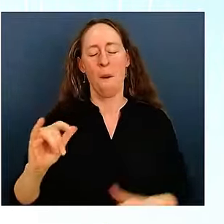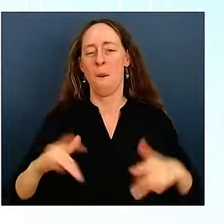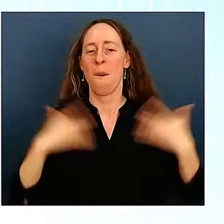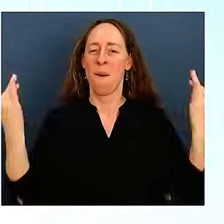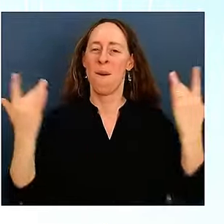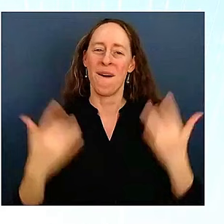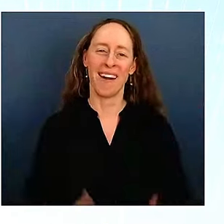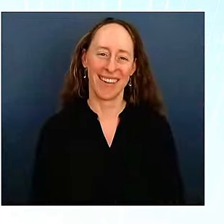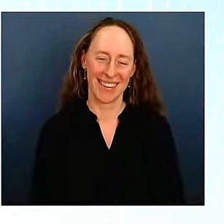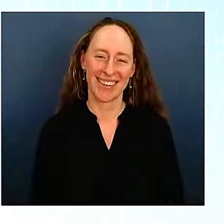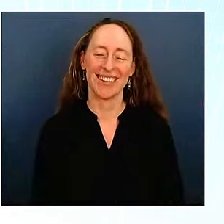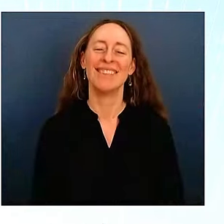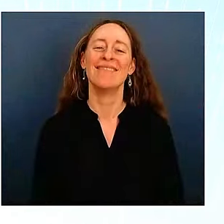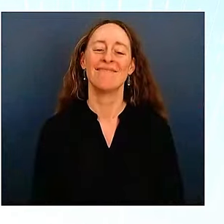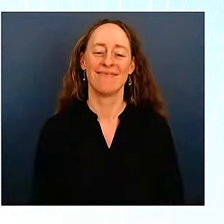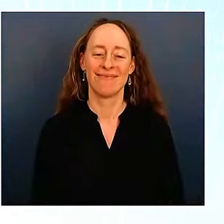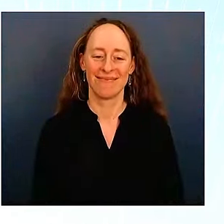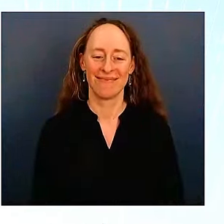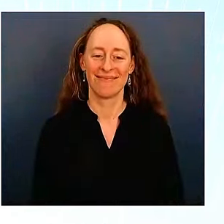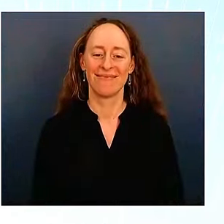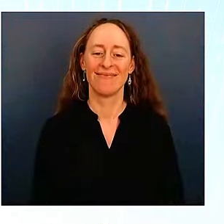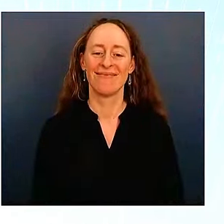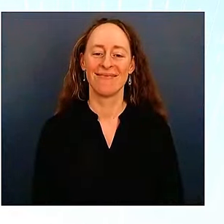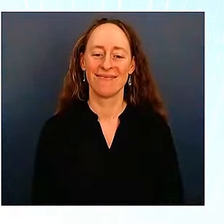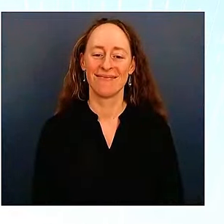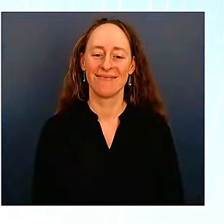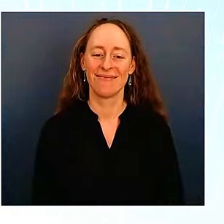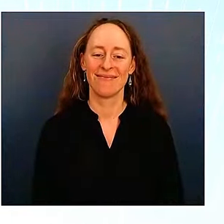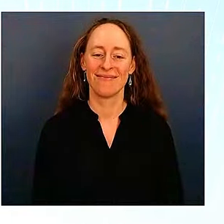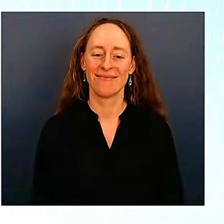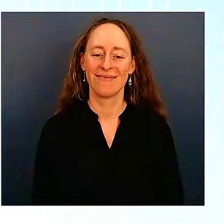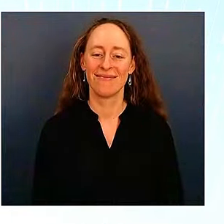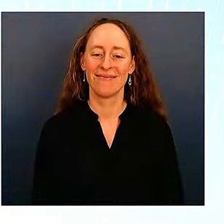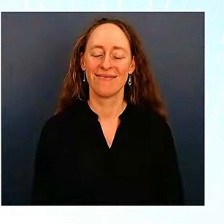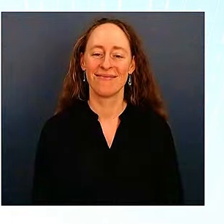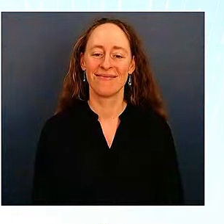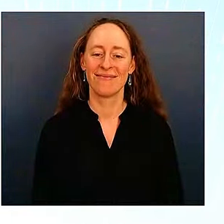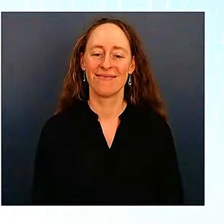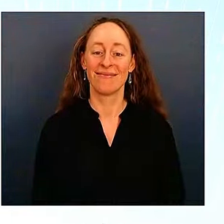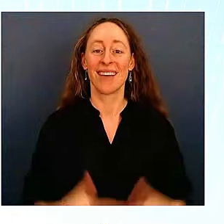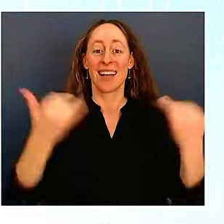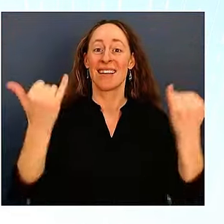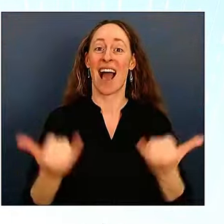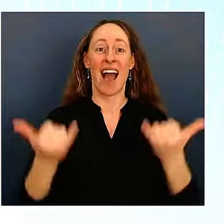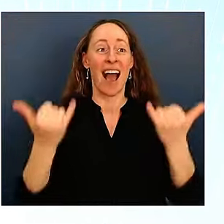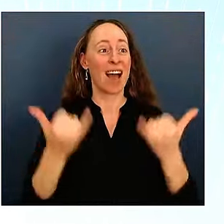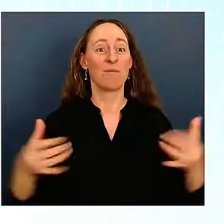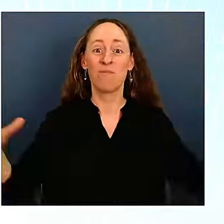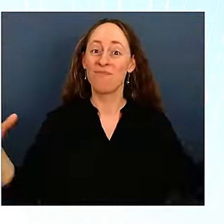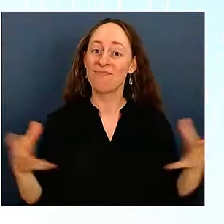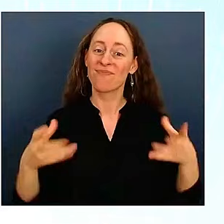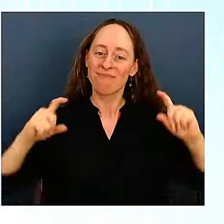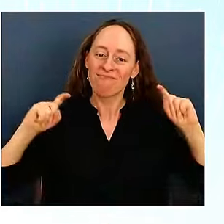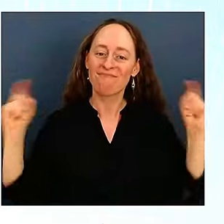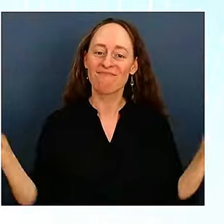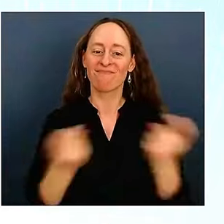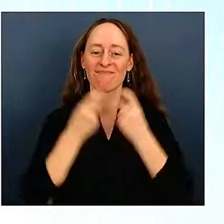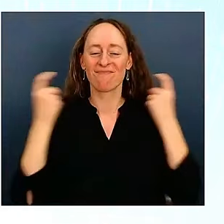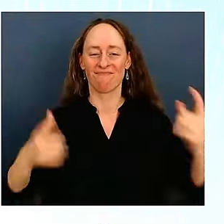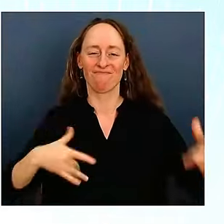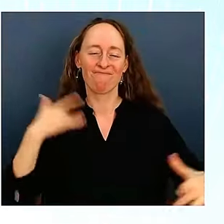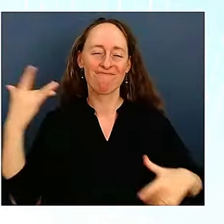And now, I get to join you all for today's celebration. Now, Columbus Crew is a team